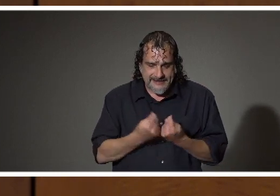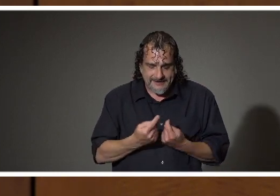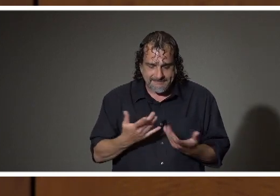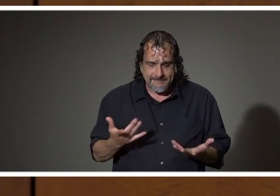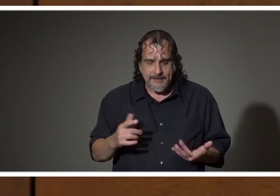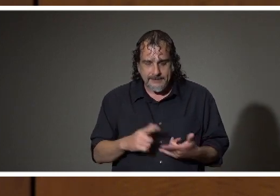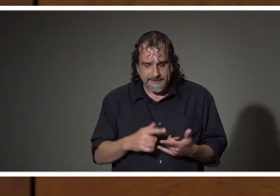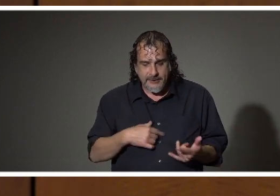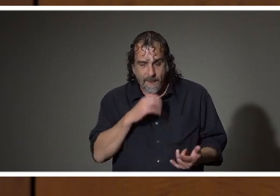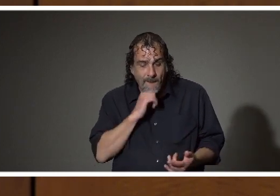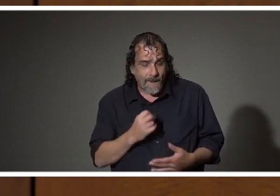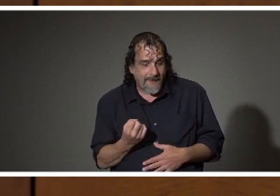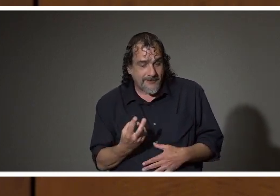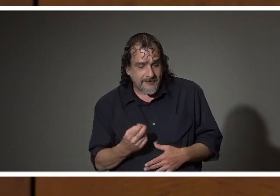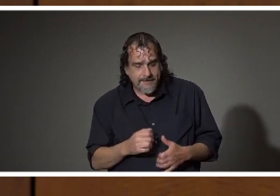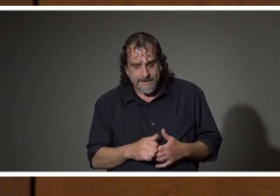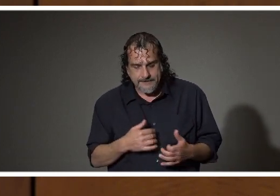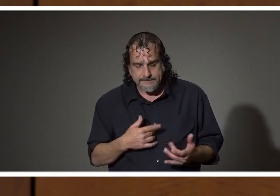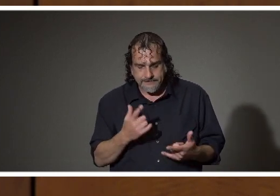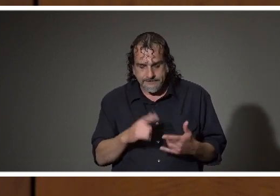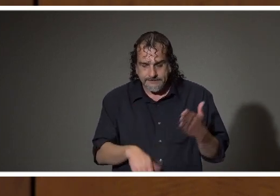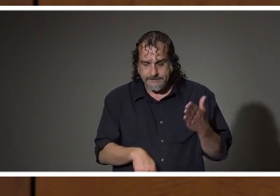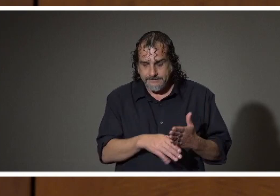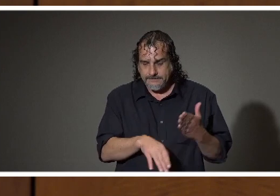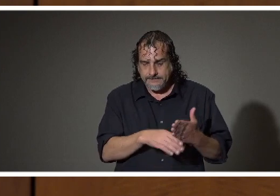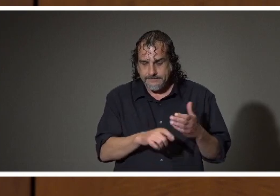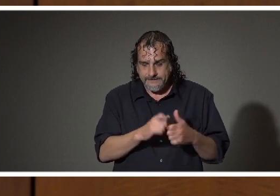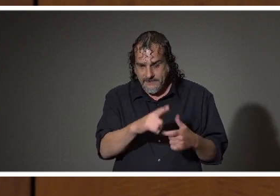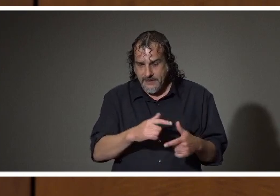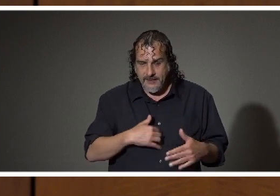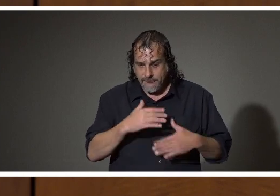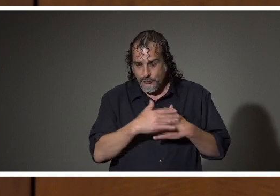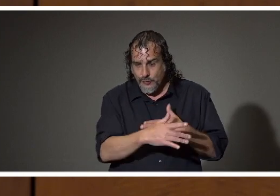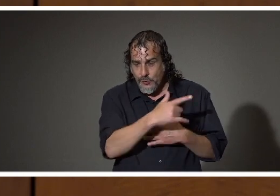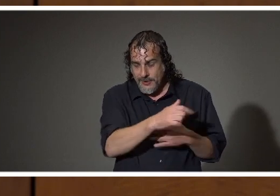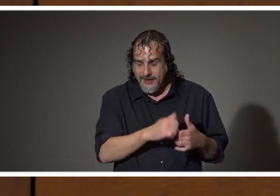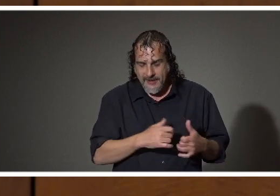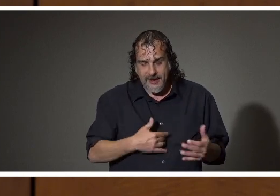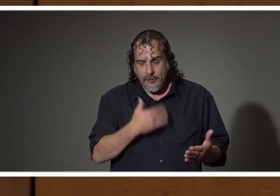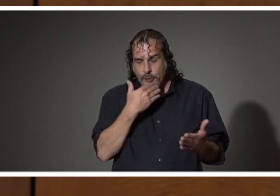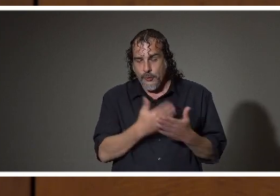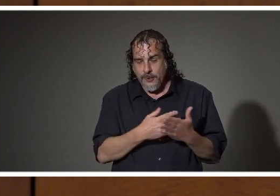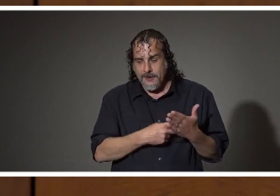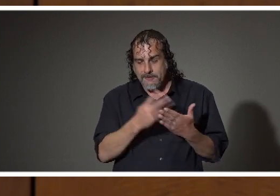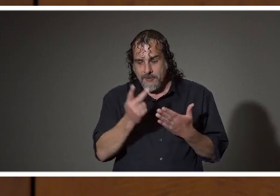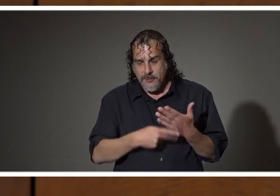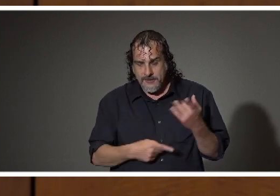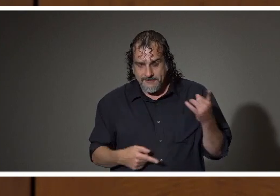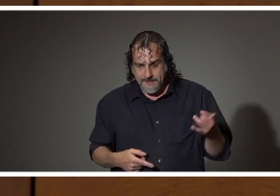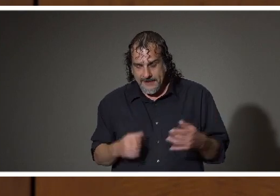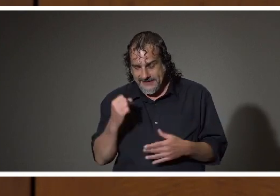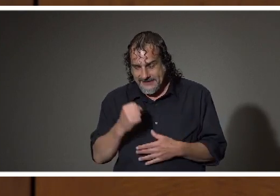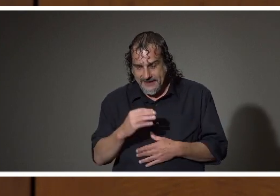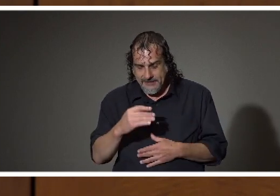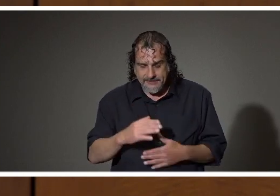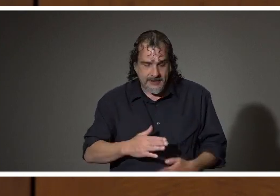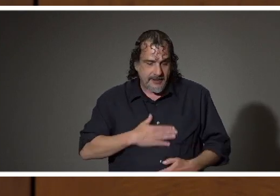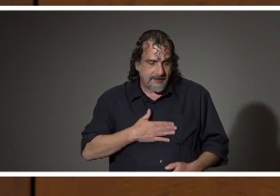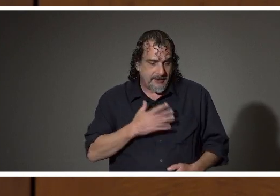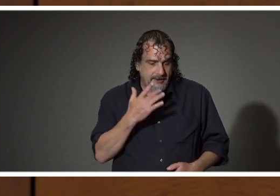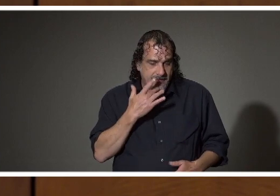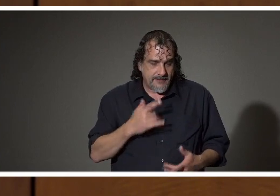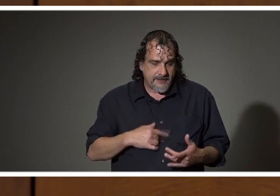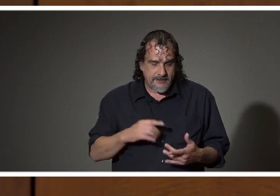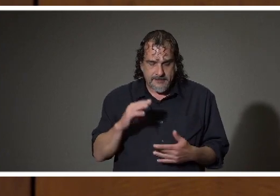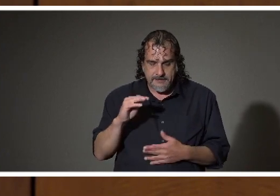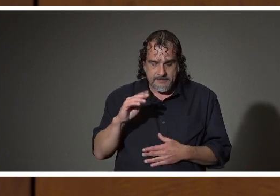had the opportunity to play against a number of the Gulf Coast United teams, and they have a great program down there in South Mississippi. Happy birthday to